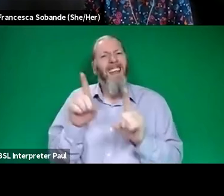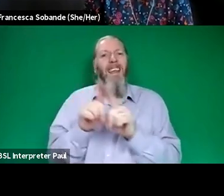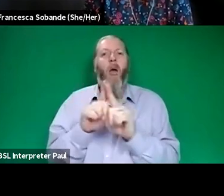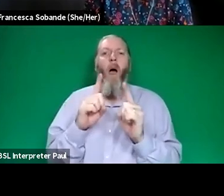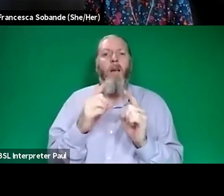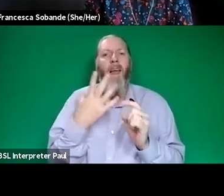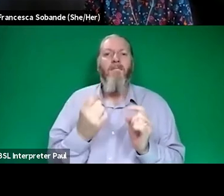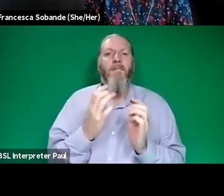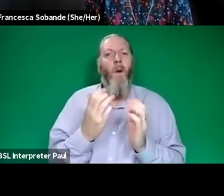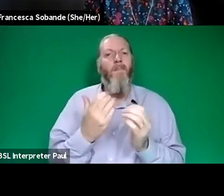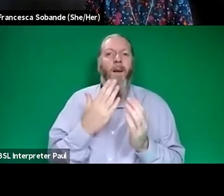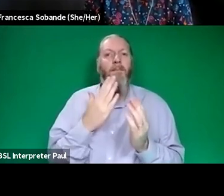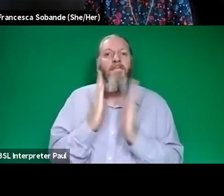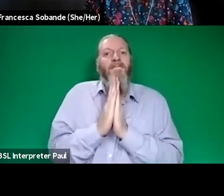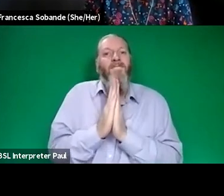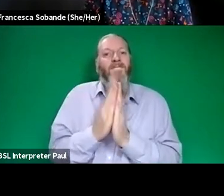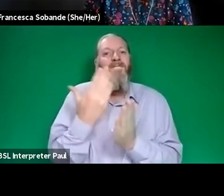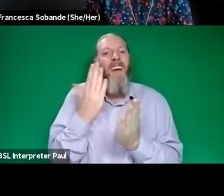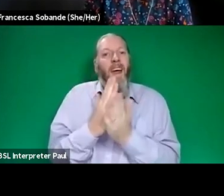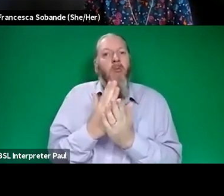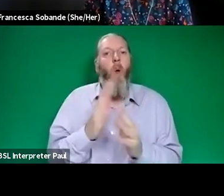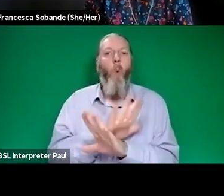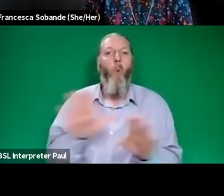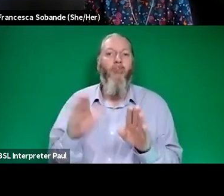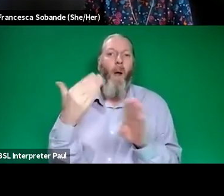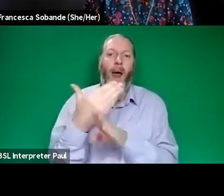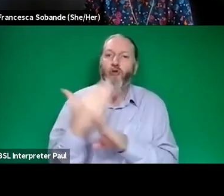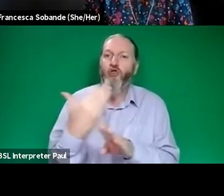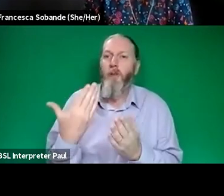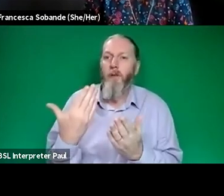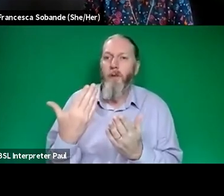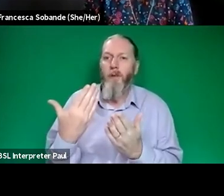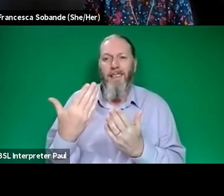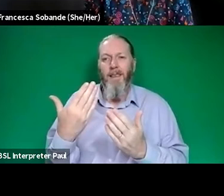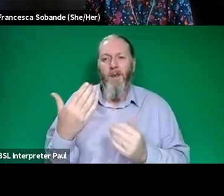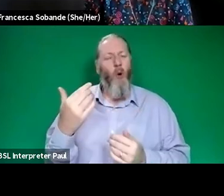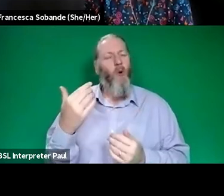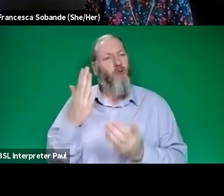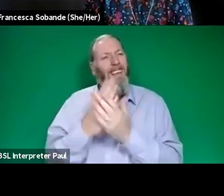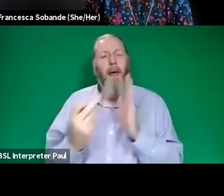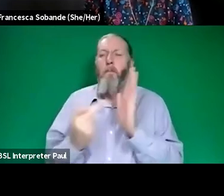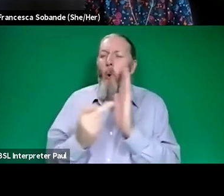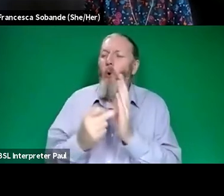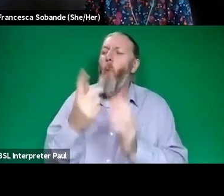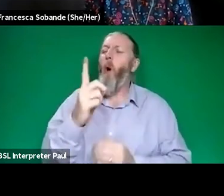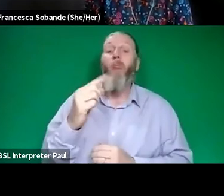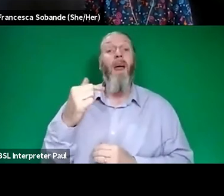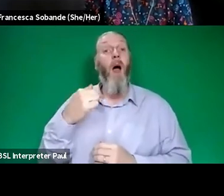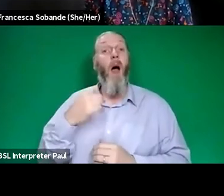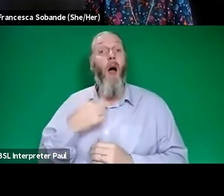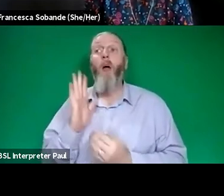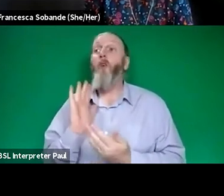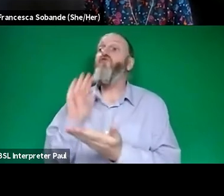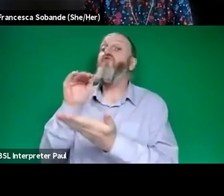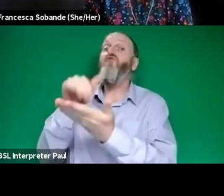you and acknowledging, and then I'm going back to my privilege and leaving you in the same state as I found you. And it, is that